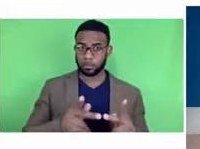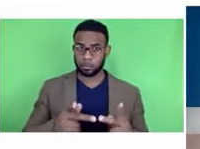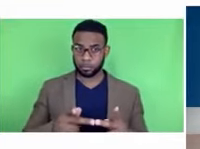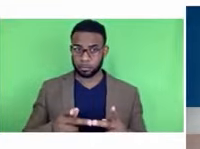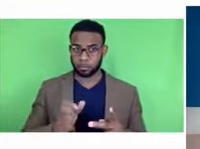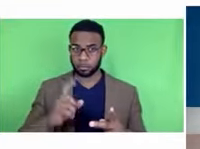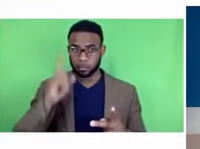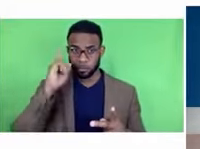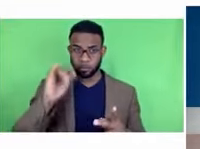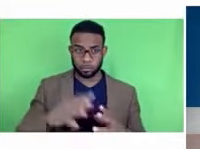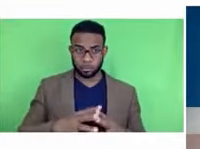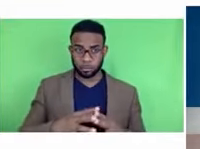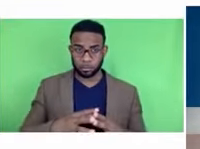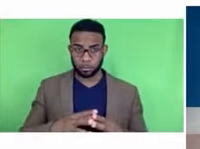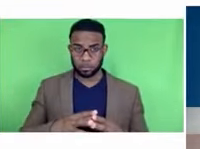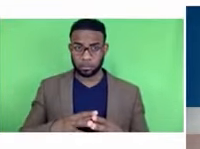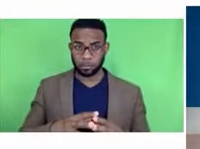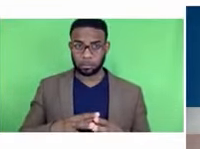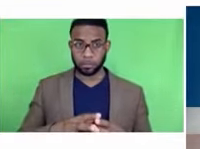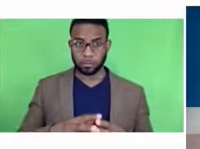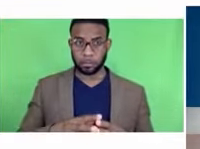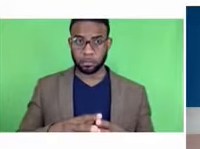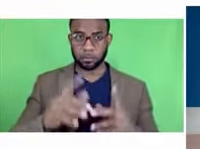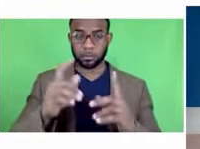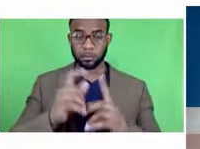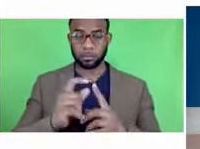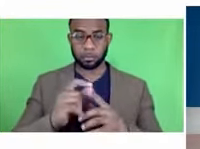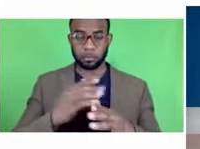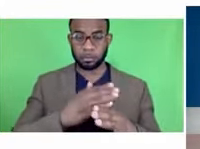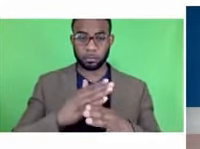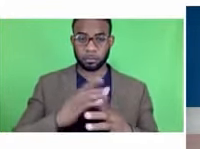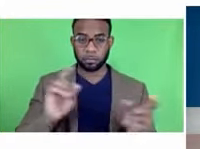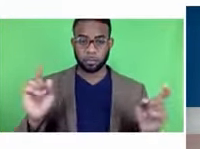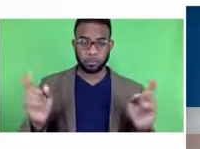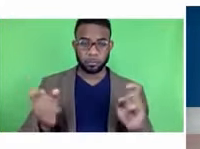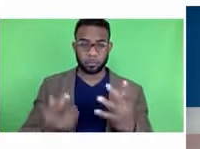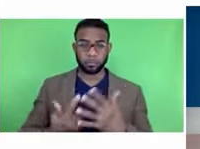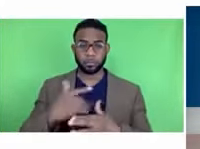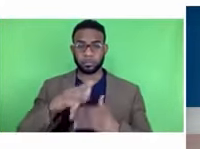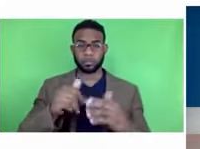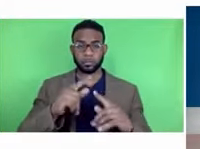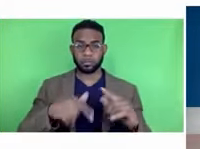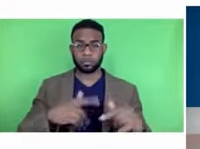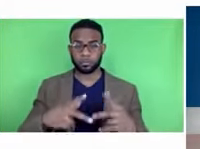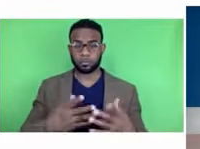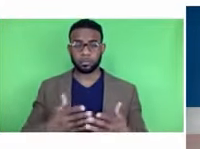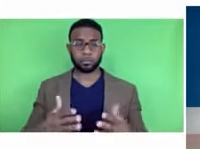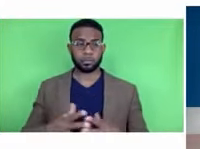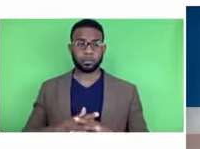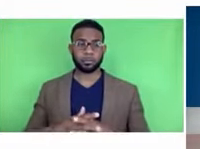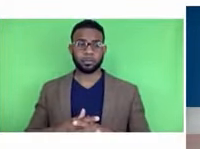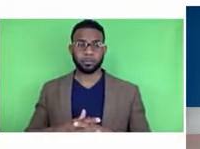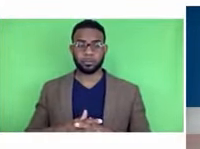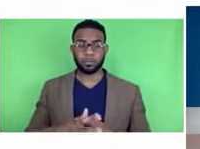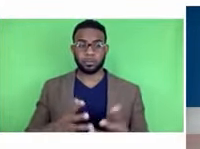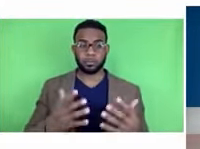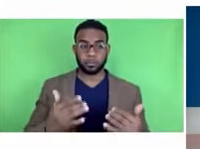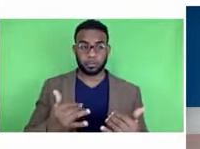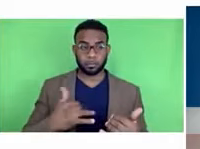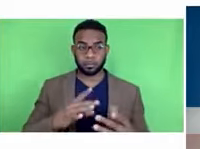think the term disclosure has changed through all those kind of eras. Today, I would